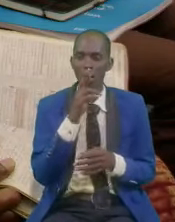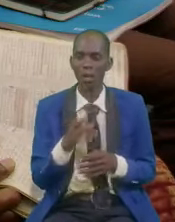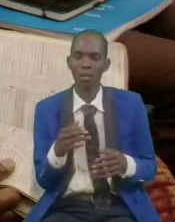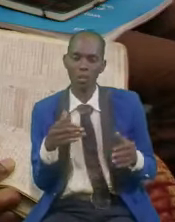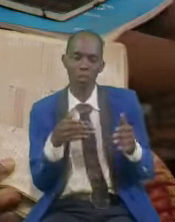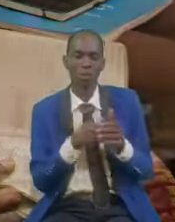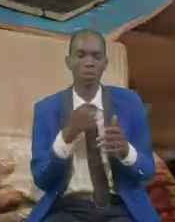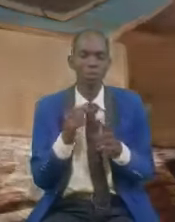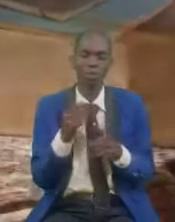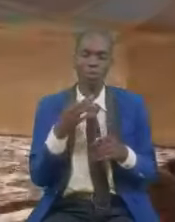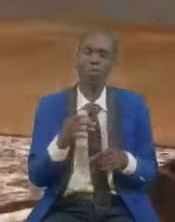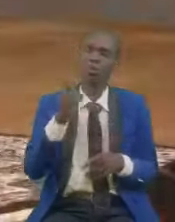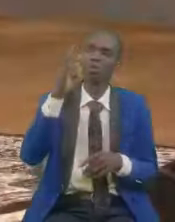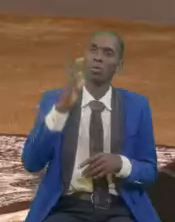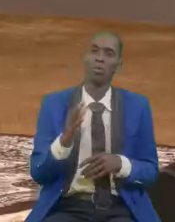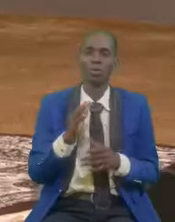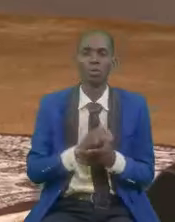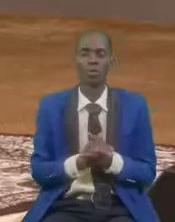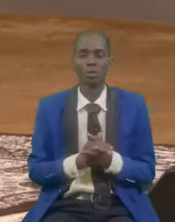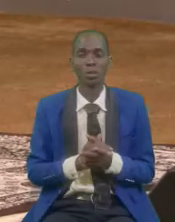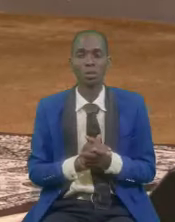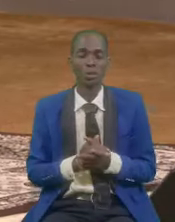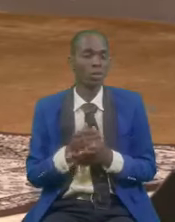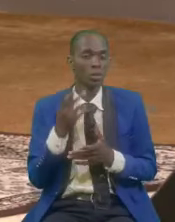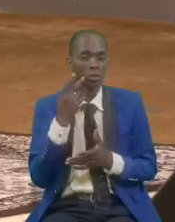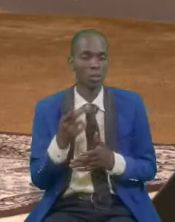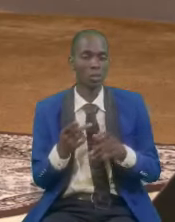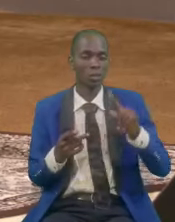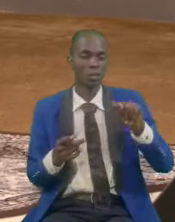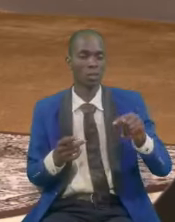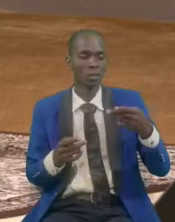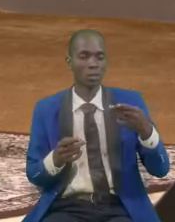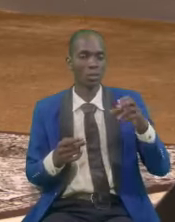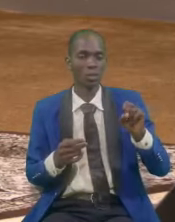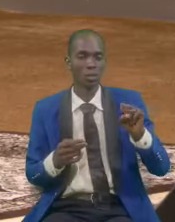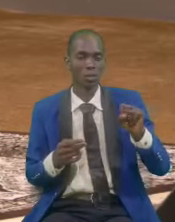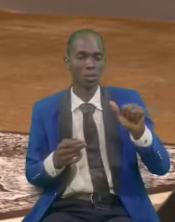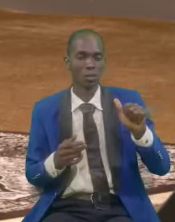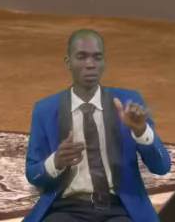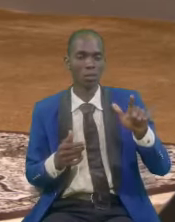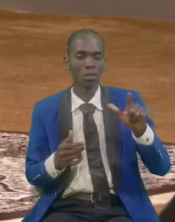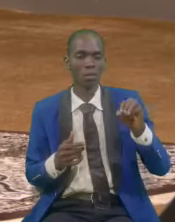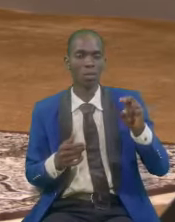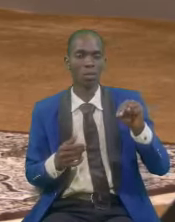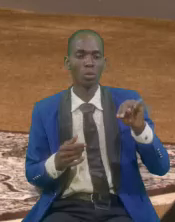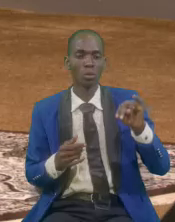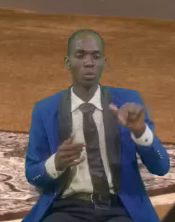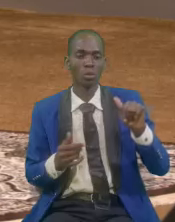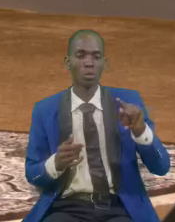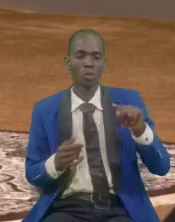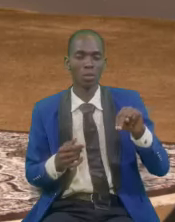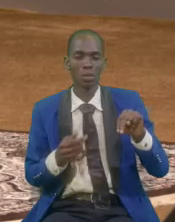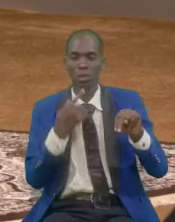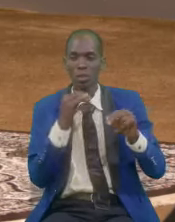word of God. Here we come, the Thessalonians. When you received the word